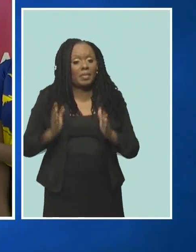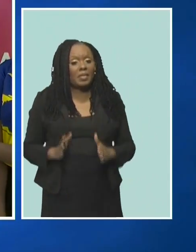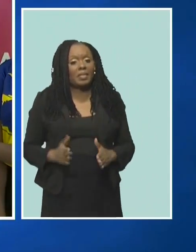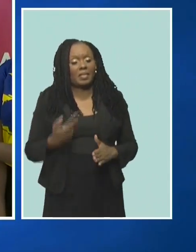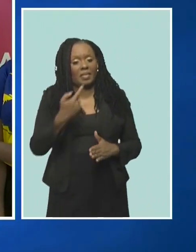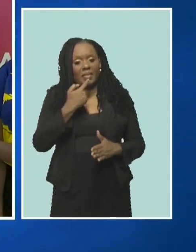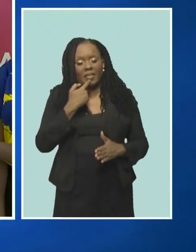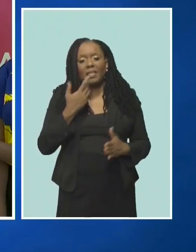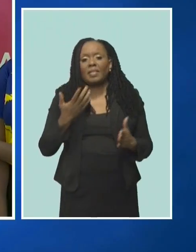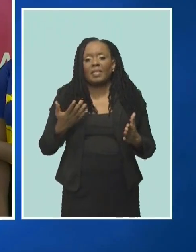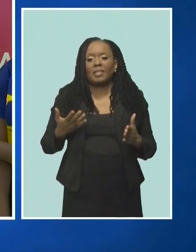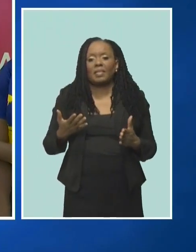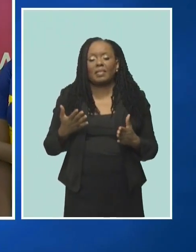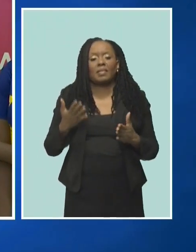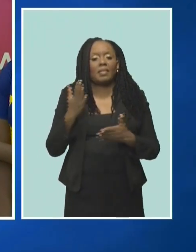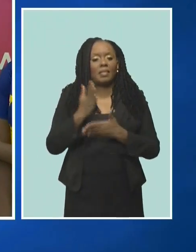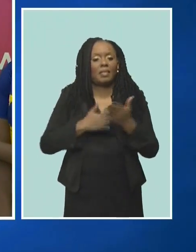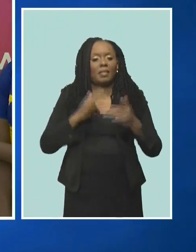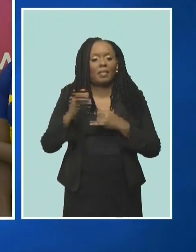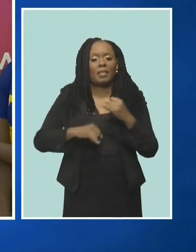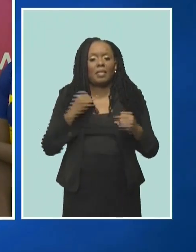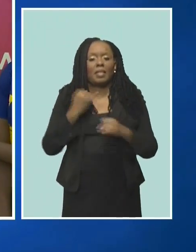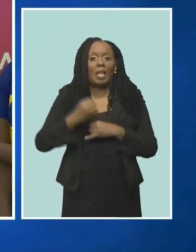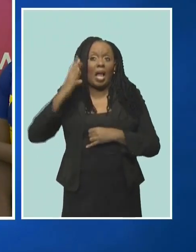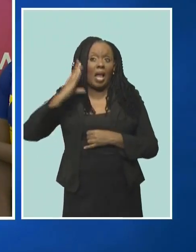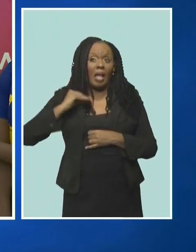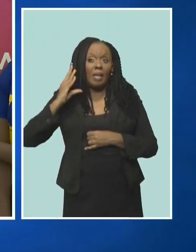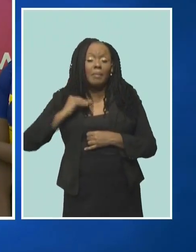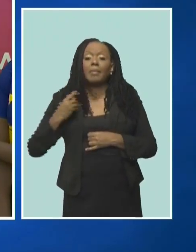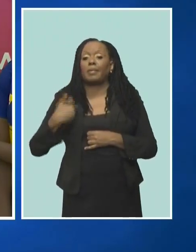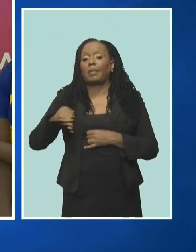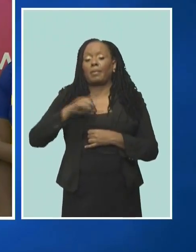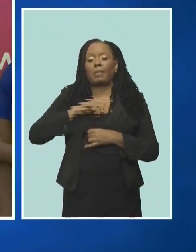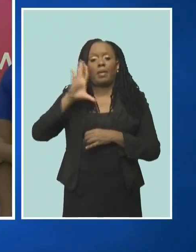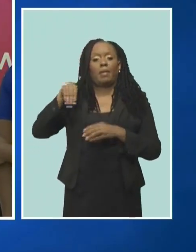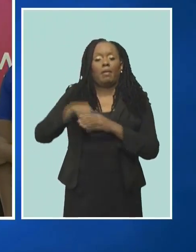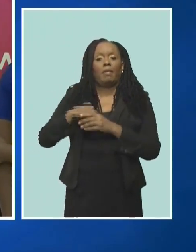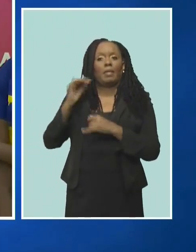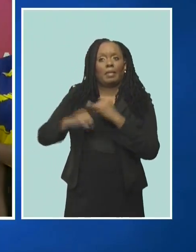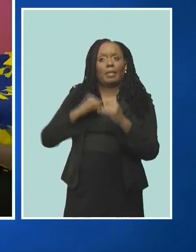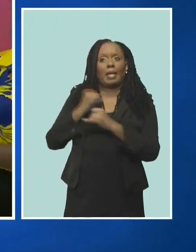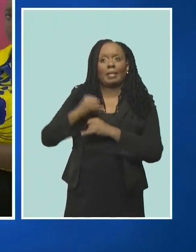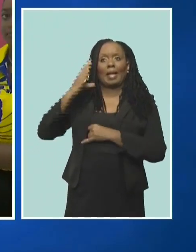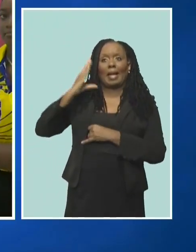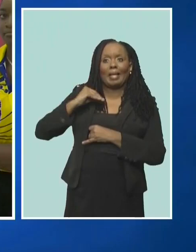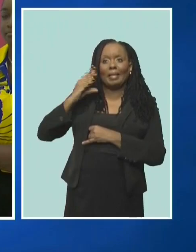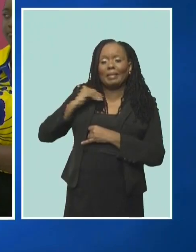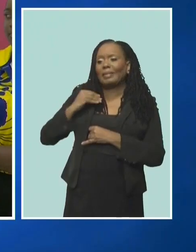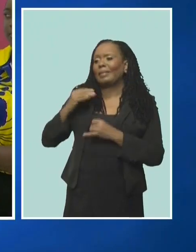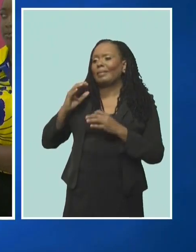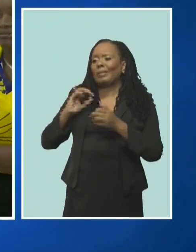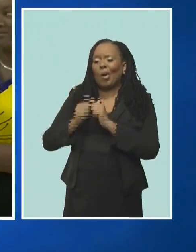would have had some international experience, so international competitions as well as international training workshops.